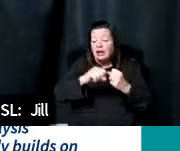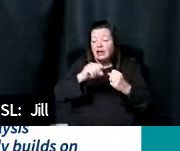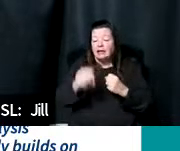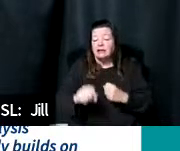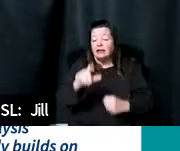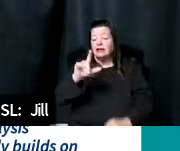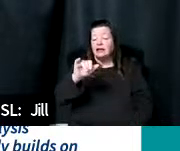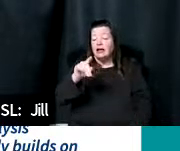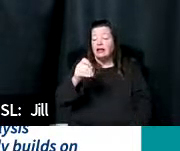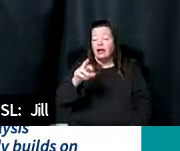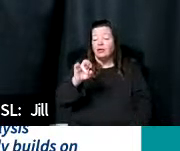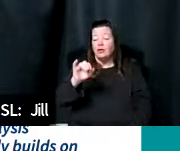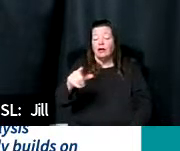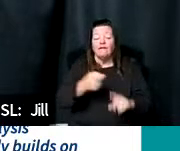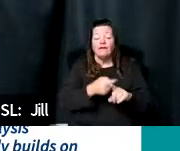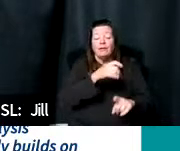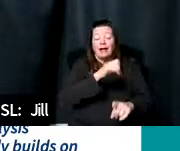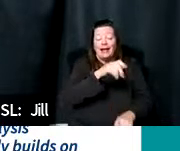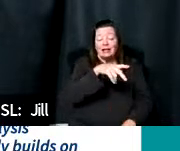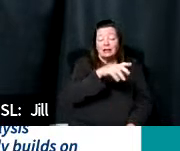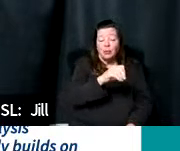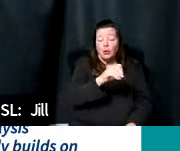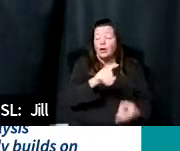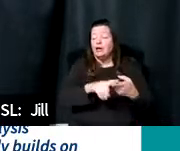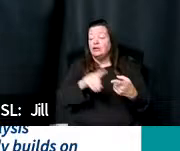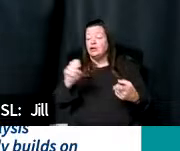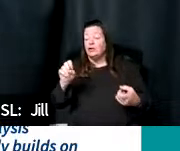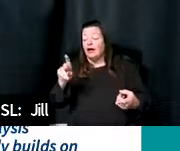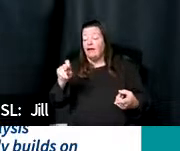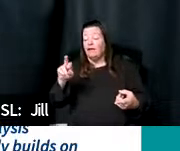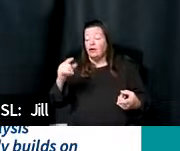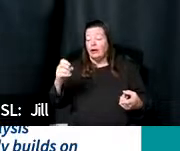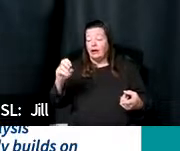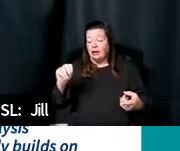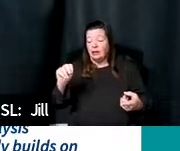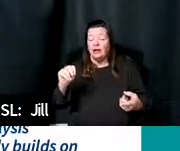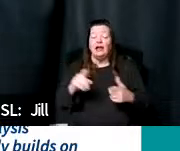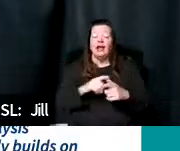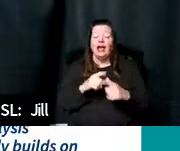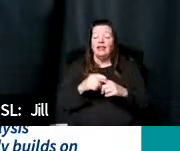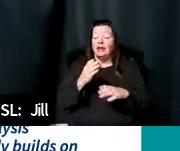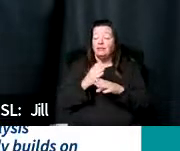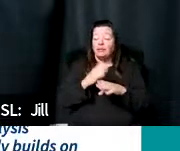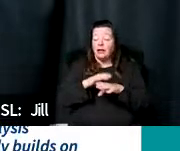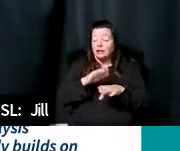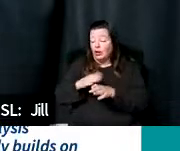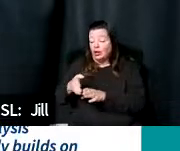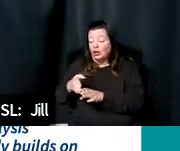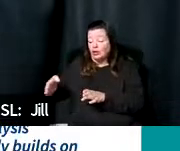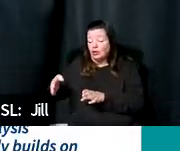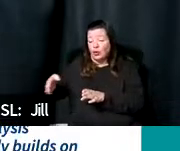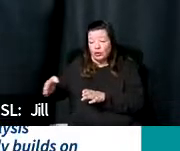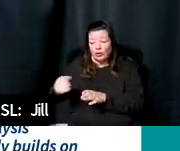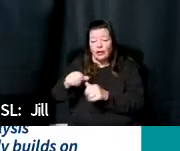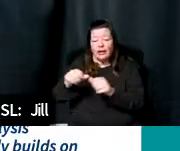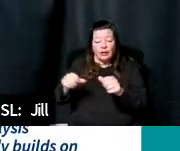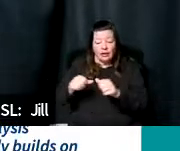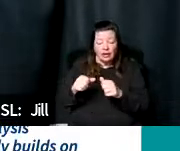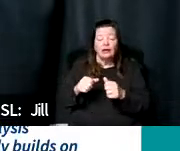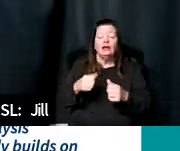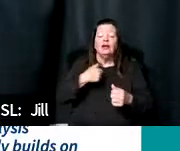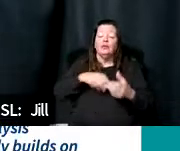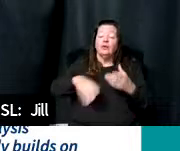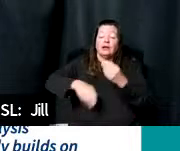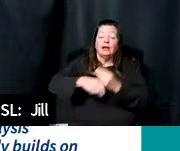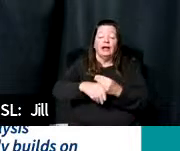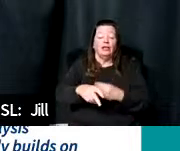from Expo to Evergreen Boulevard, plus also extending bus on shoulder through the program area. We are going to add 3 new